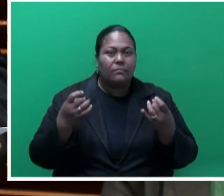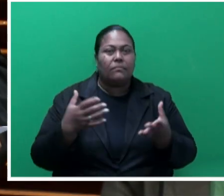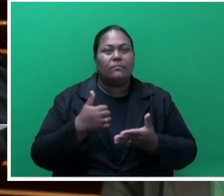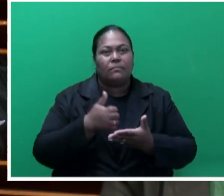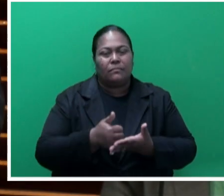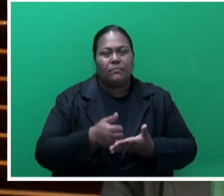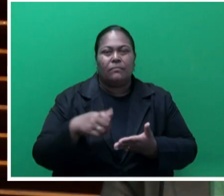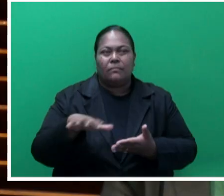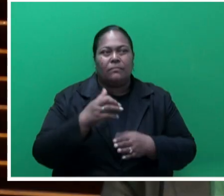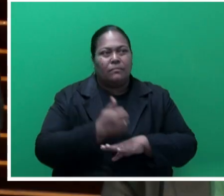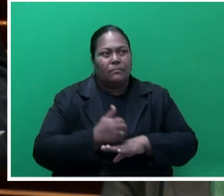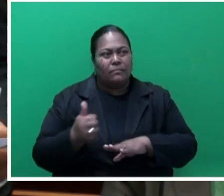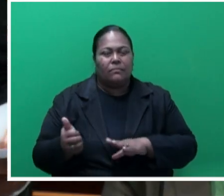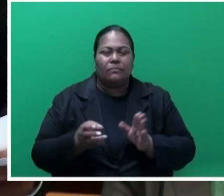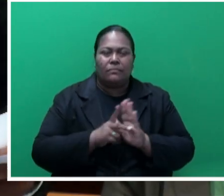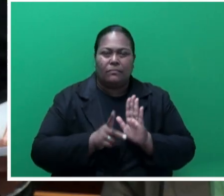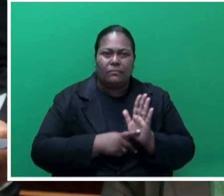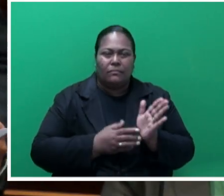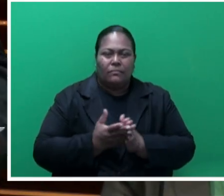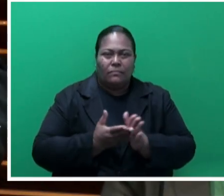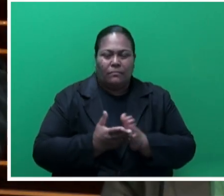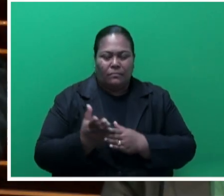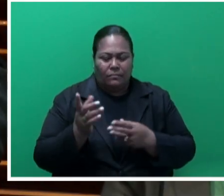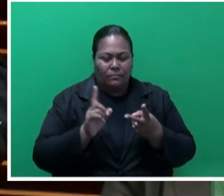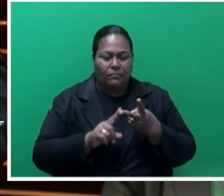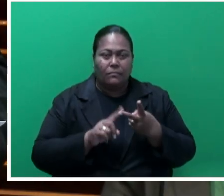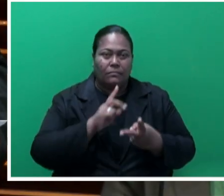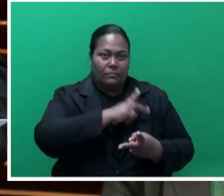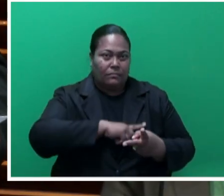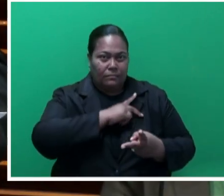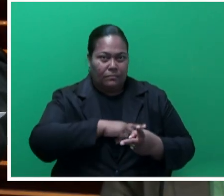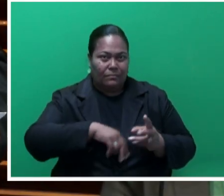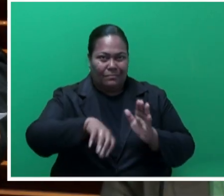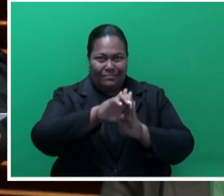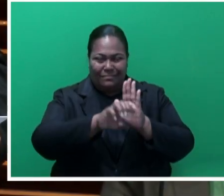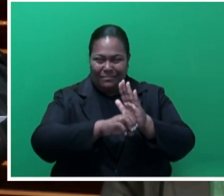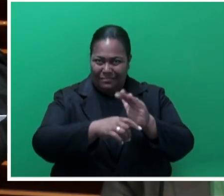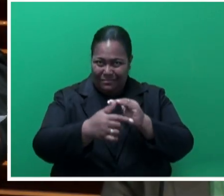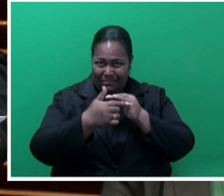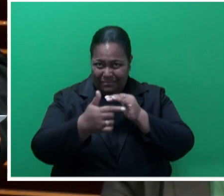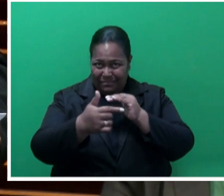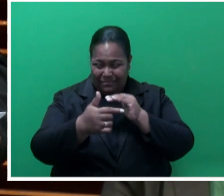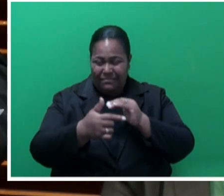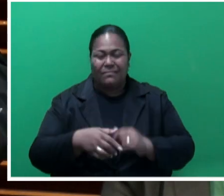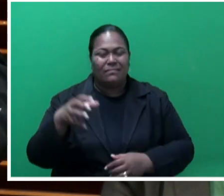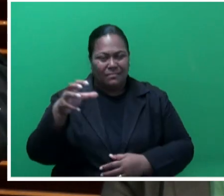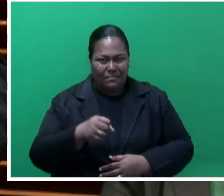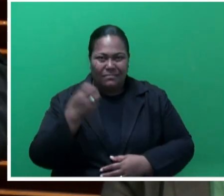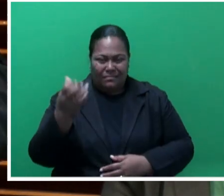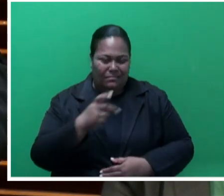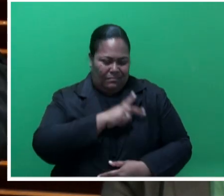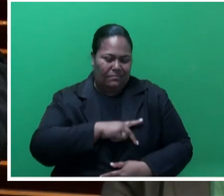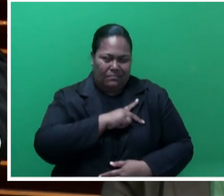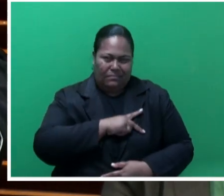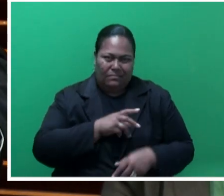all government policies and services. 2, professional and ethical standards. The candidate must uphold high professional and